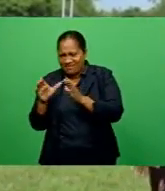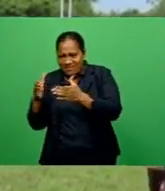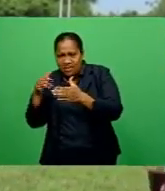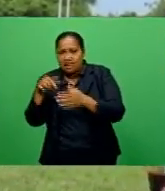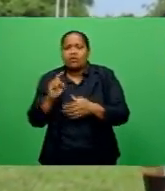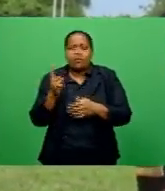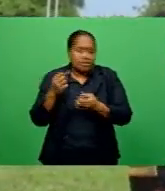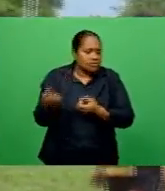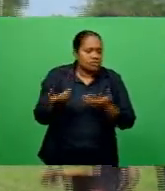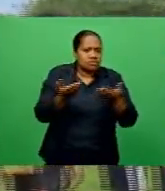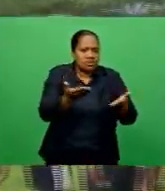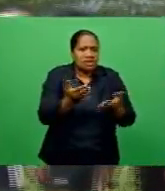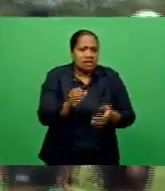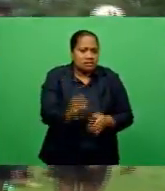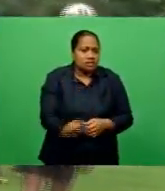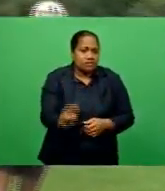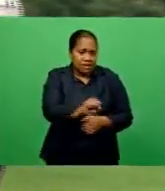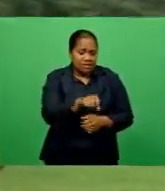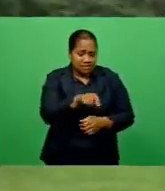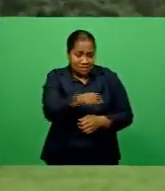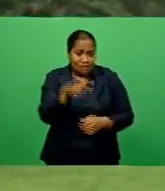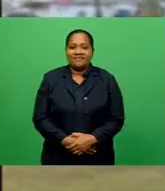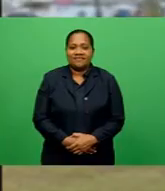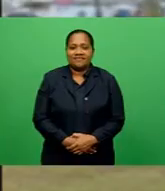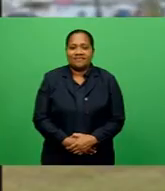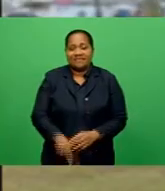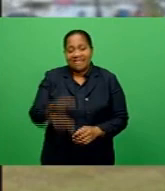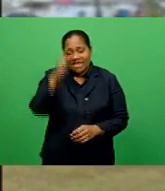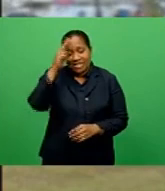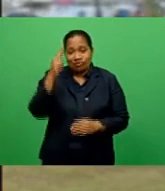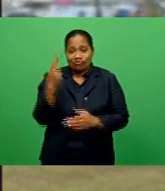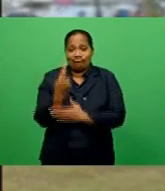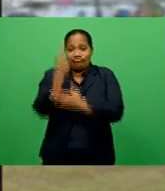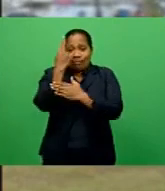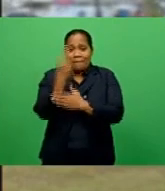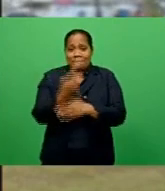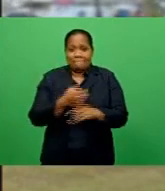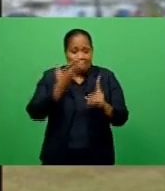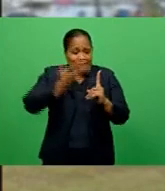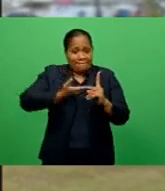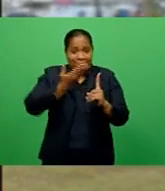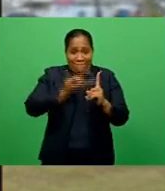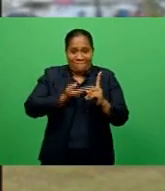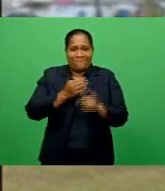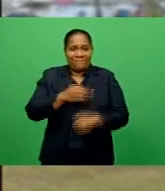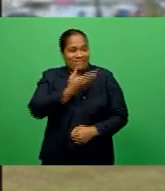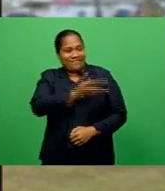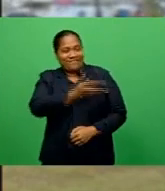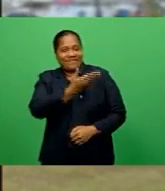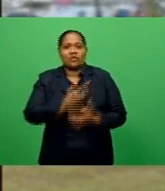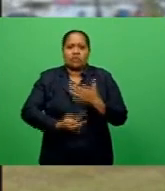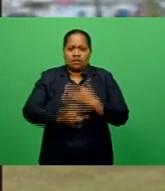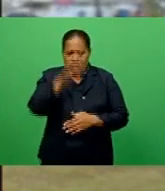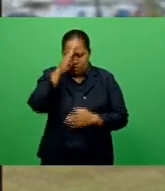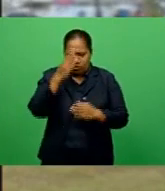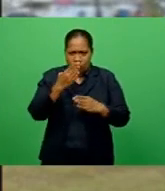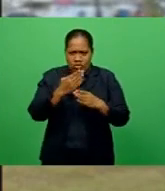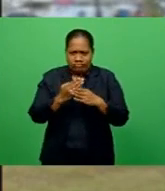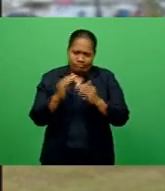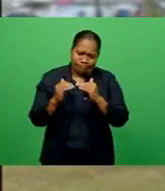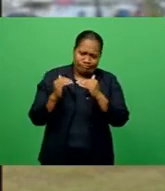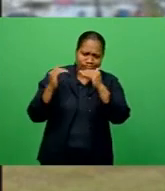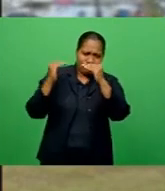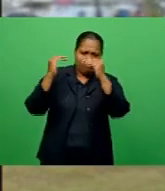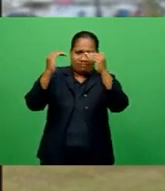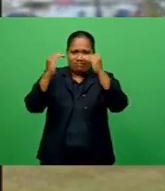to provide a platform where they can showcase their talent. National Rep Andiwati Vai Tamana is hoping to reach another milestone in her